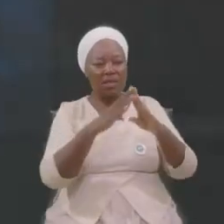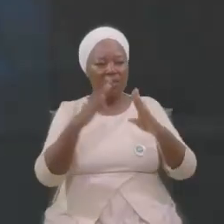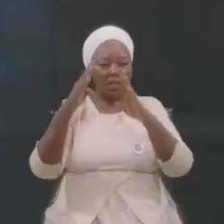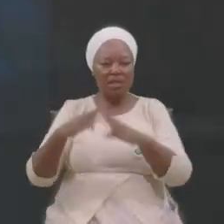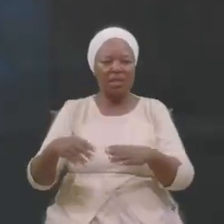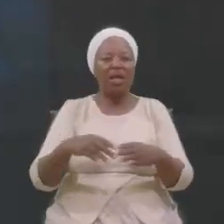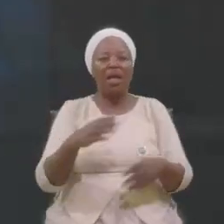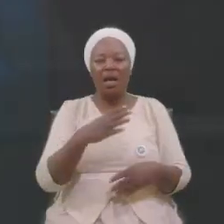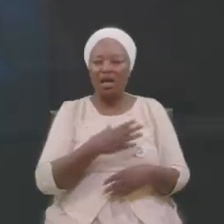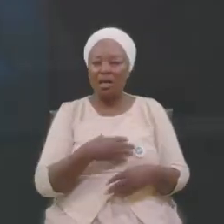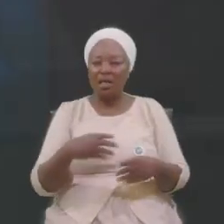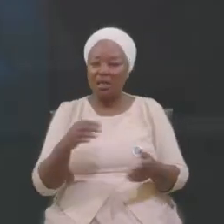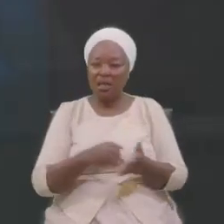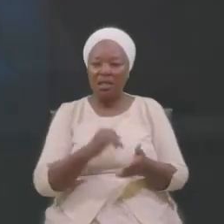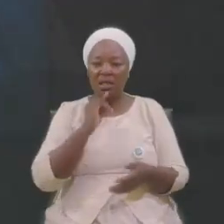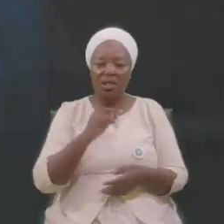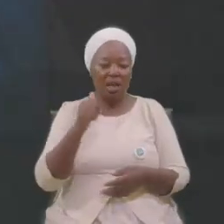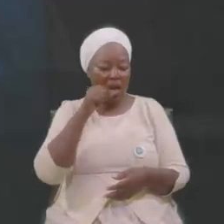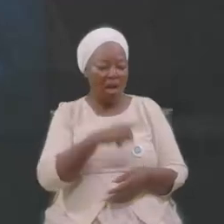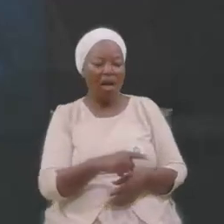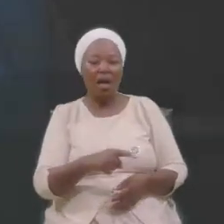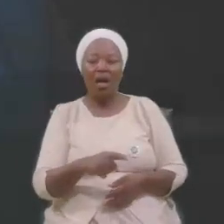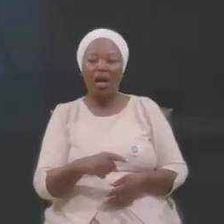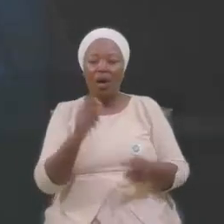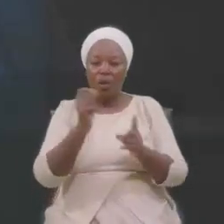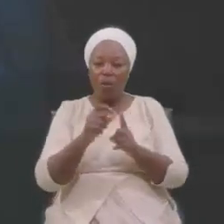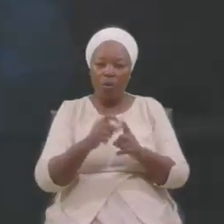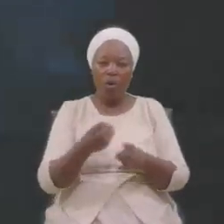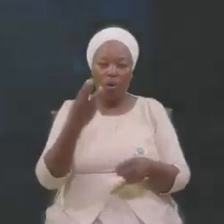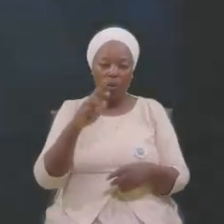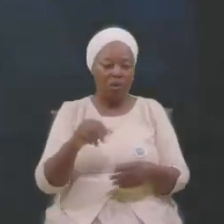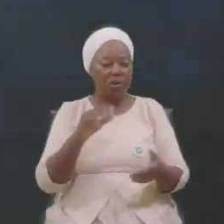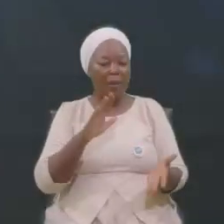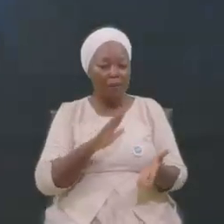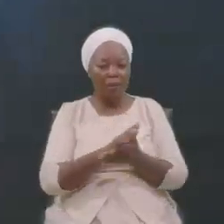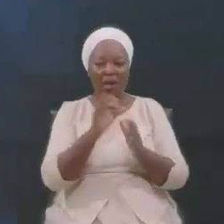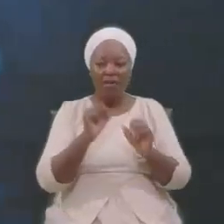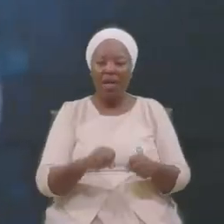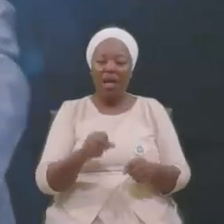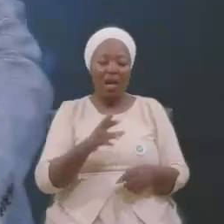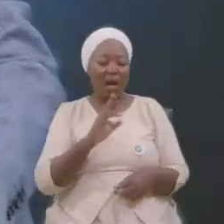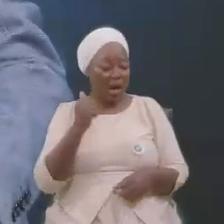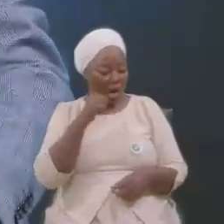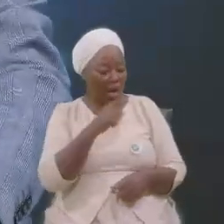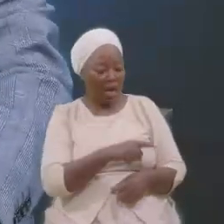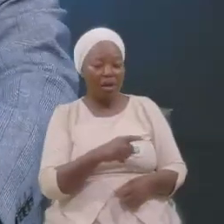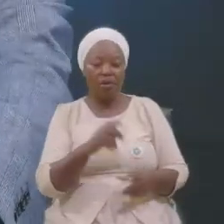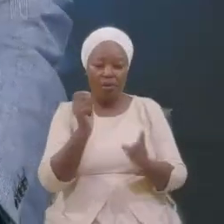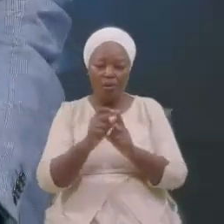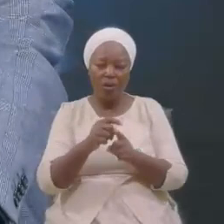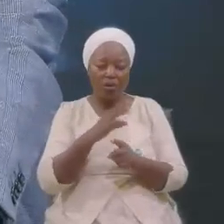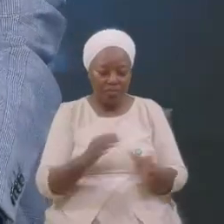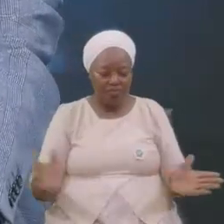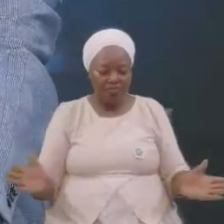words were believable. Her words were persuasive. And so all